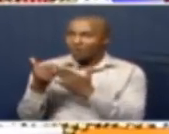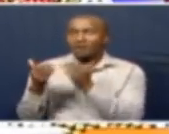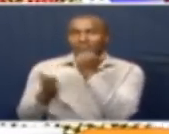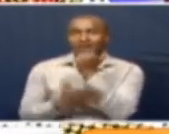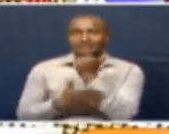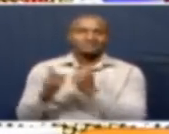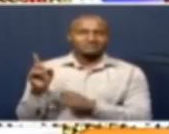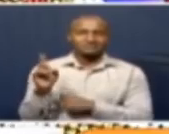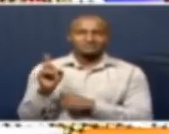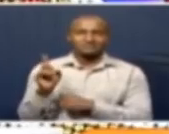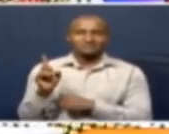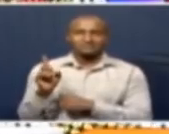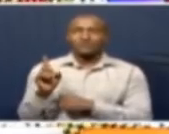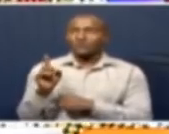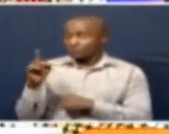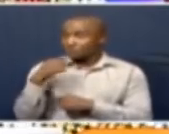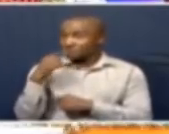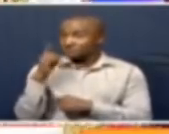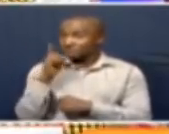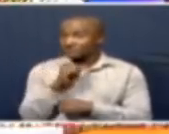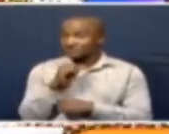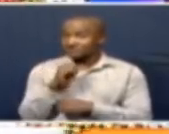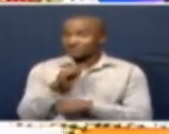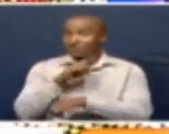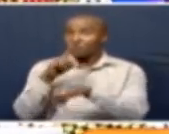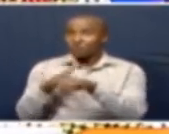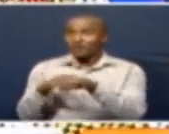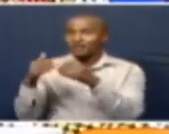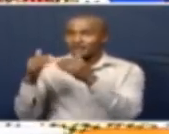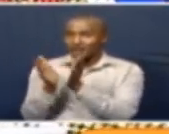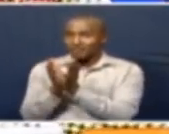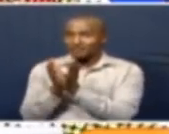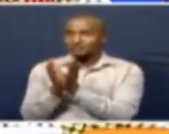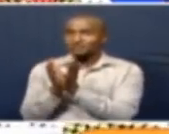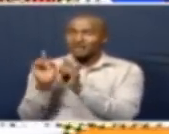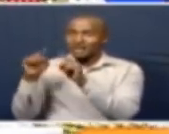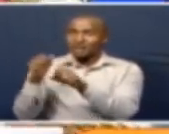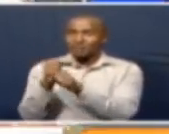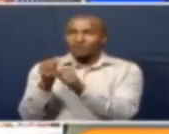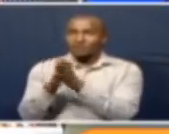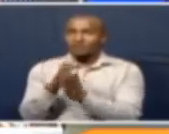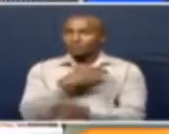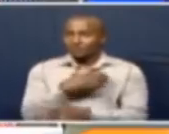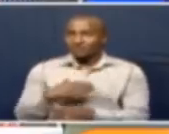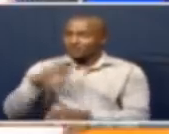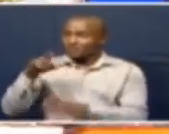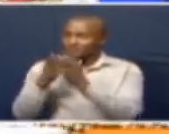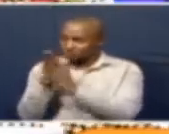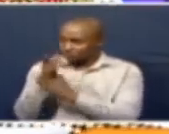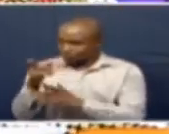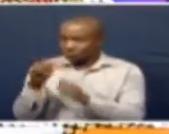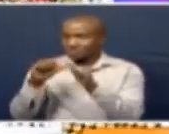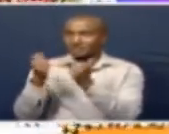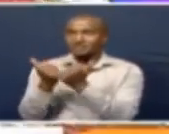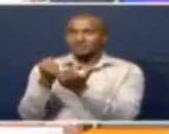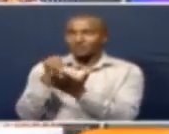it's one thing that you had mentioned is that when companies or brands come to work with models, they come to agents, the middlemen.